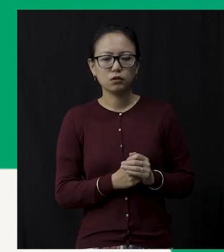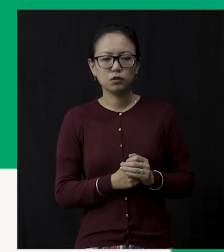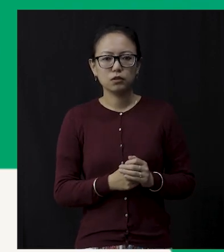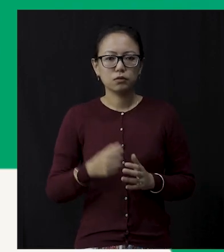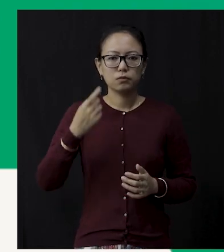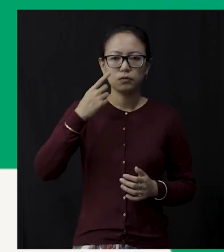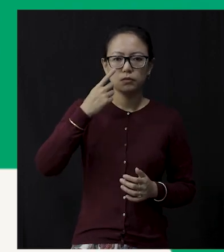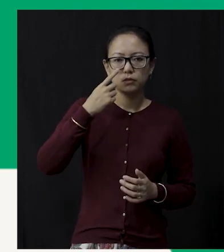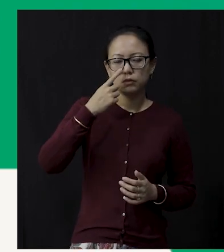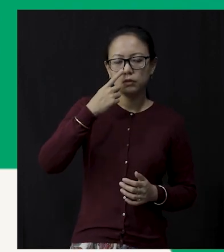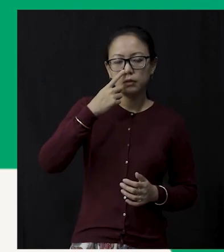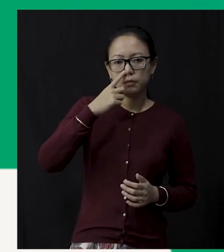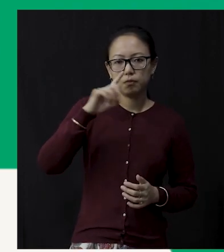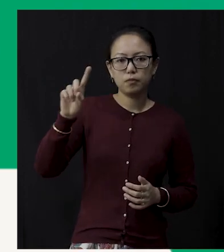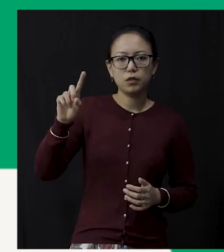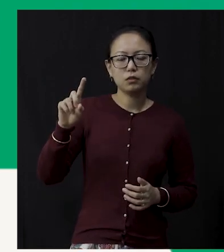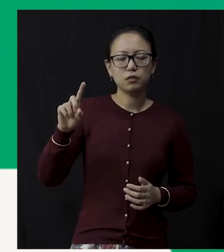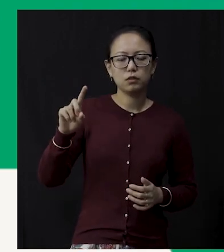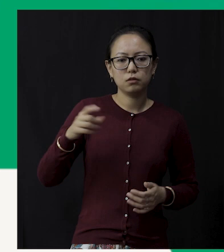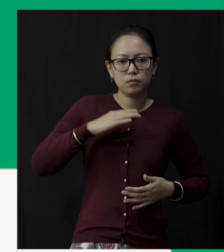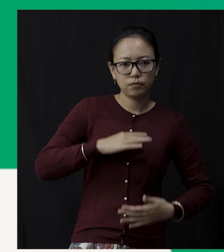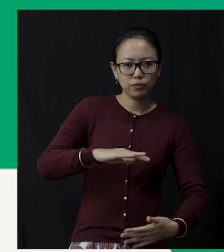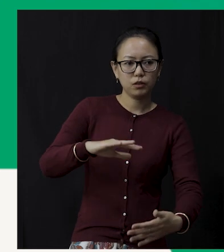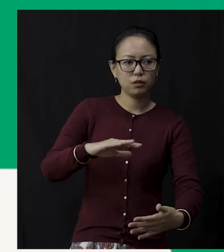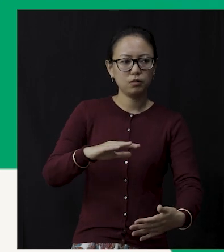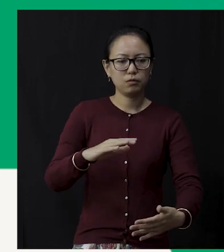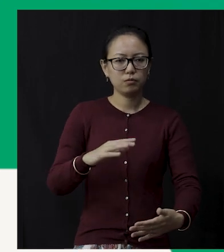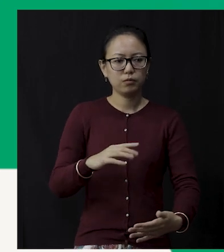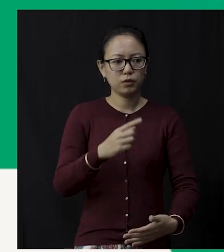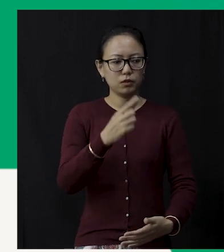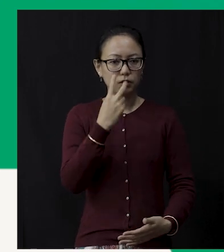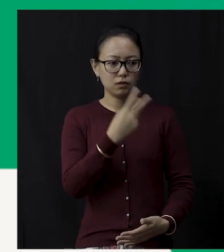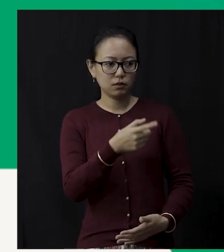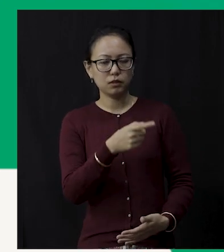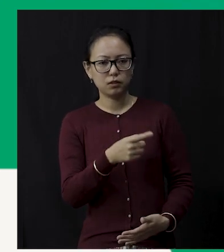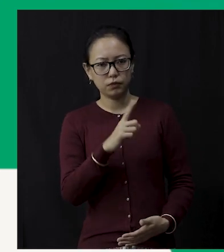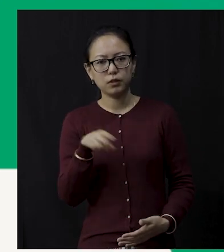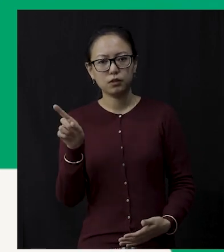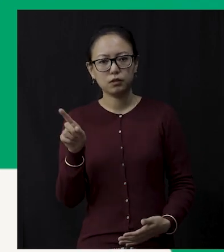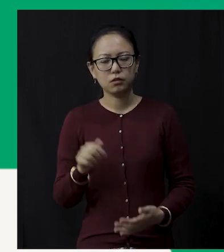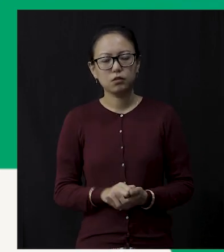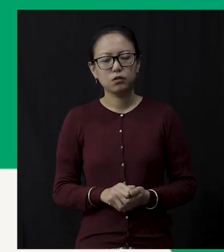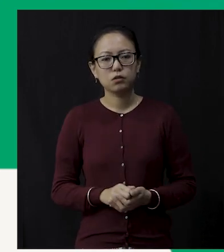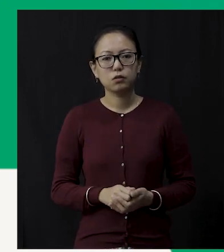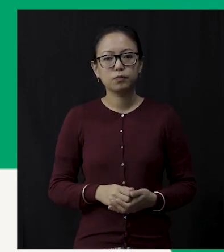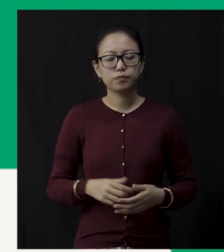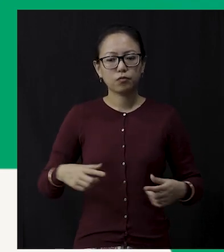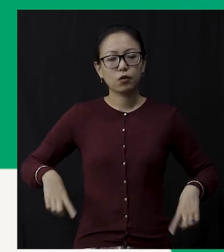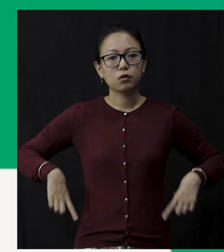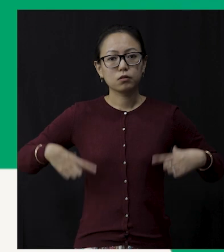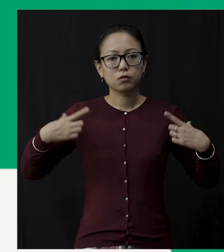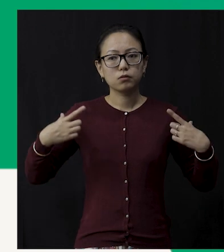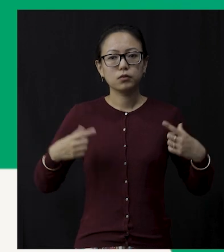we can reproduce, giving birth to our young ones, right? So students,